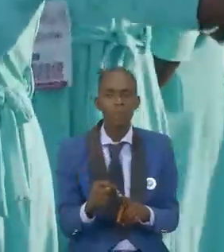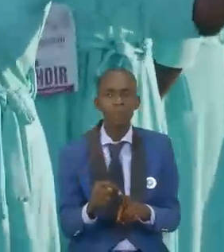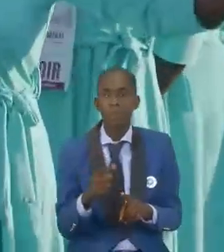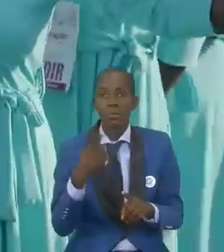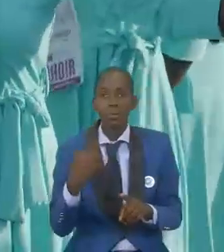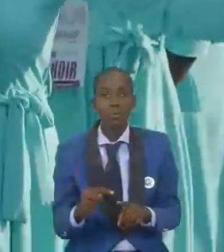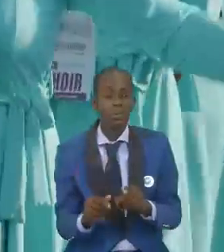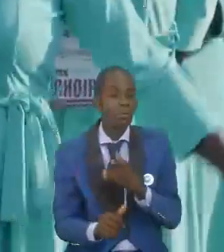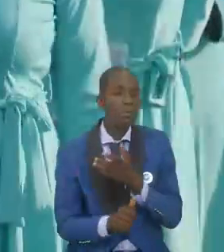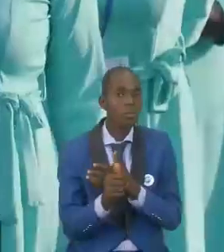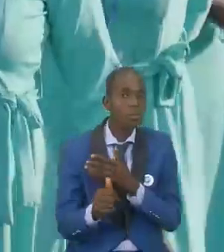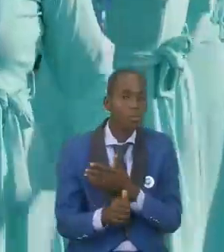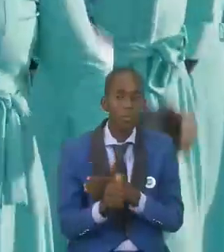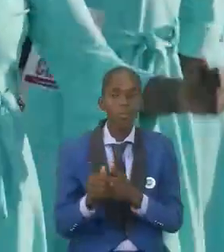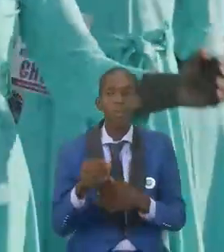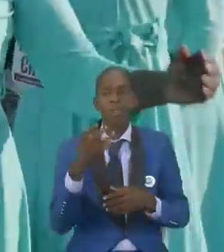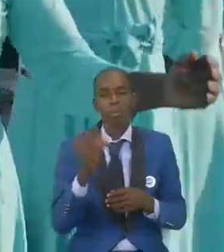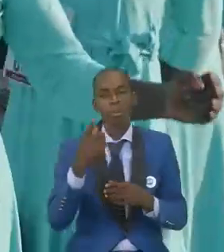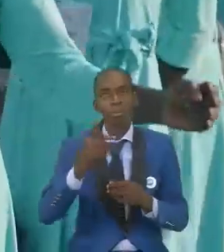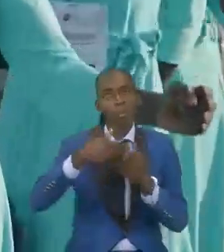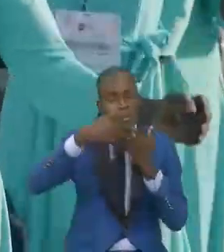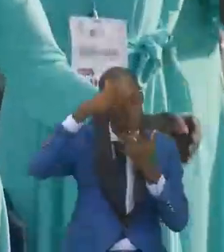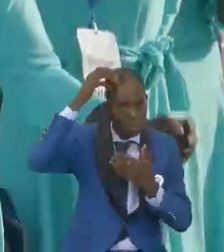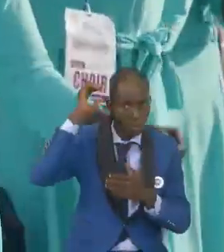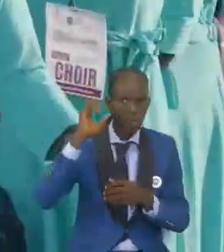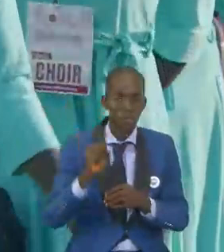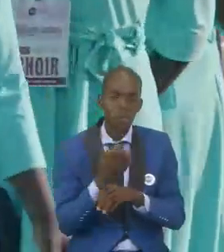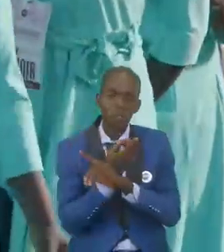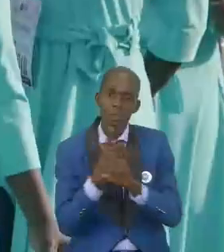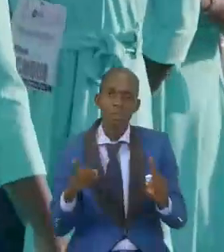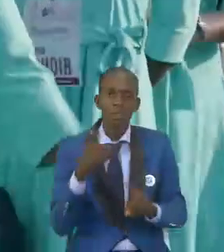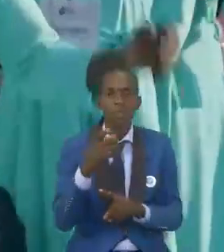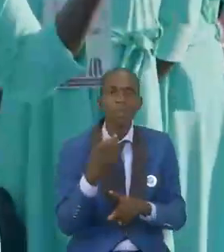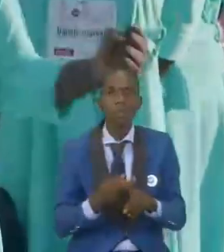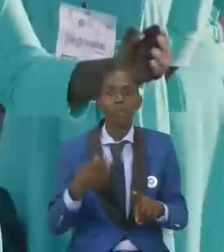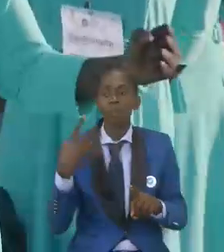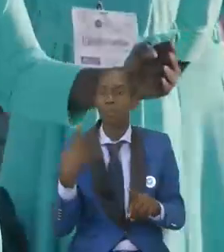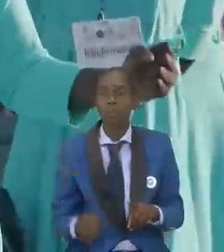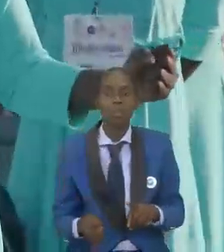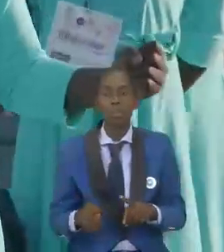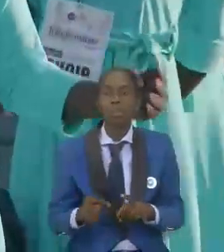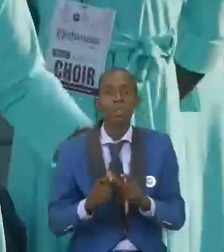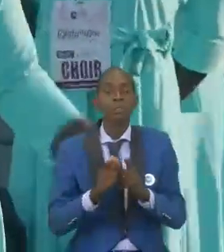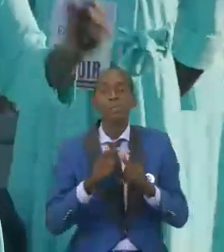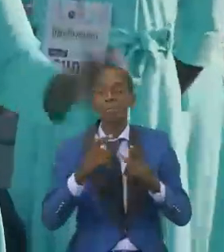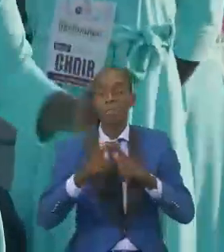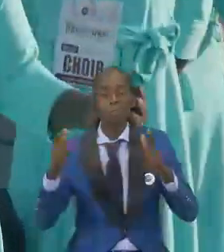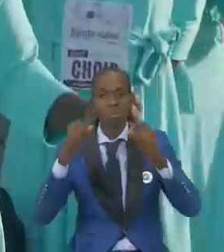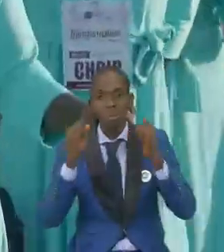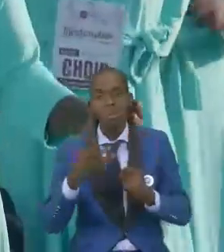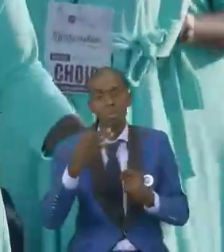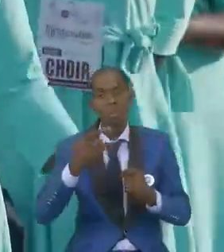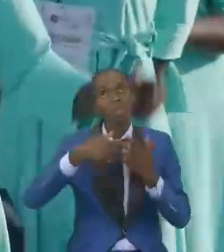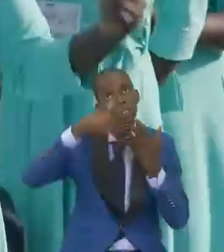fierceness of the lion, deliver you from the ferocity of the lions? Is